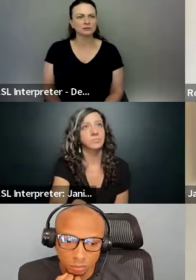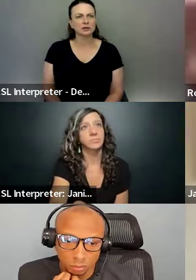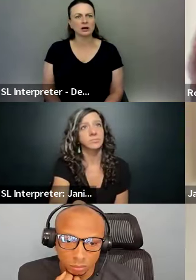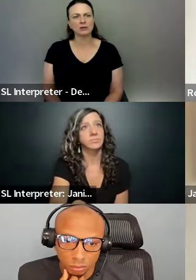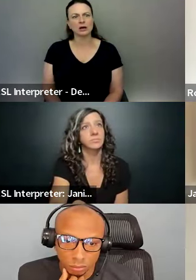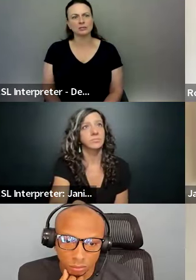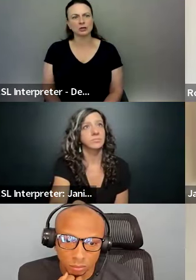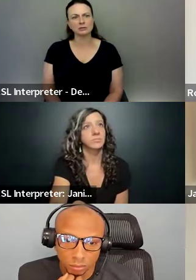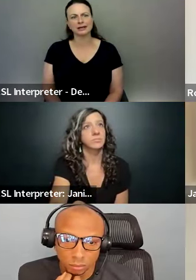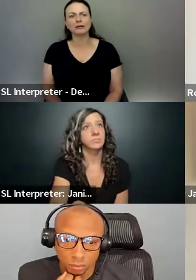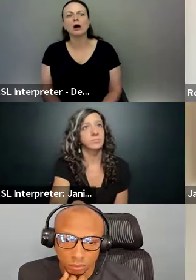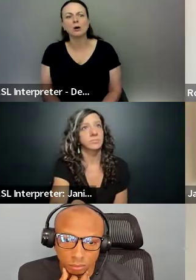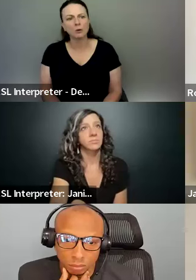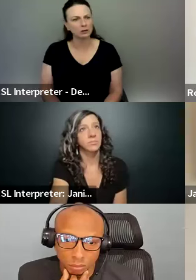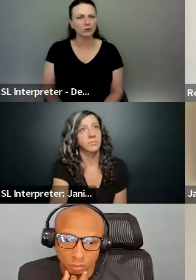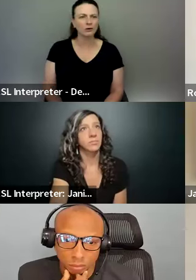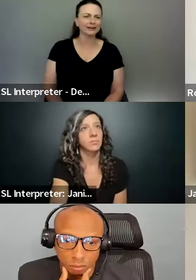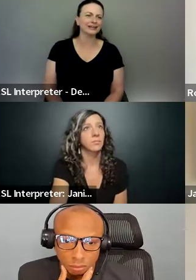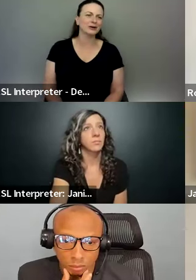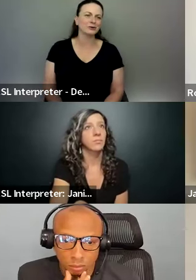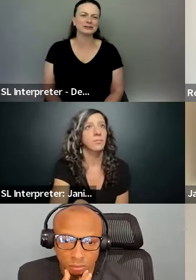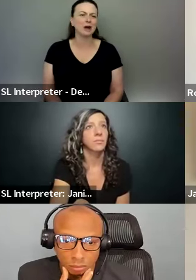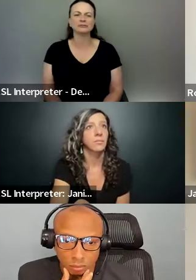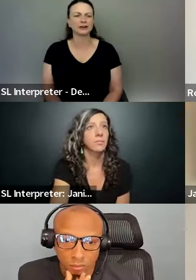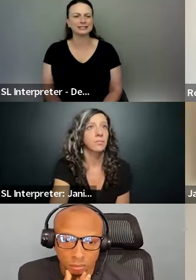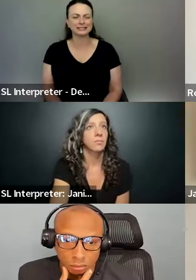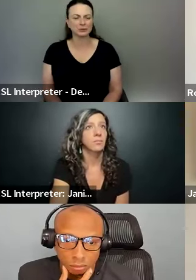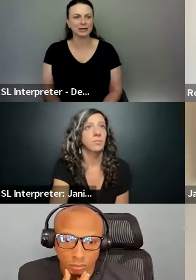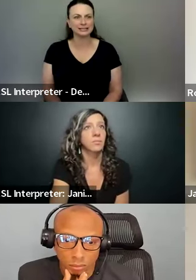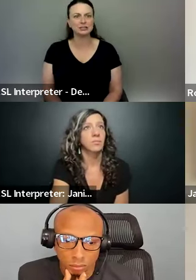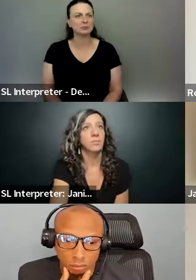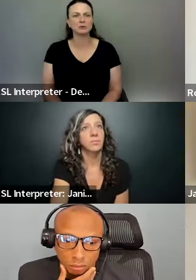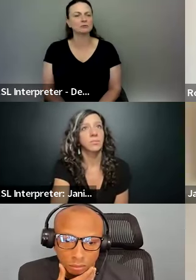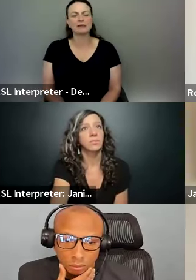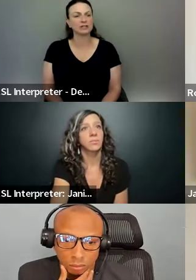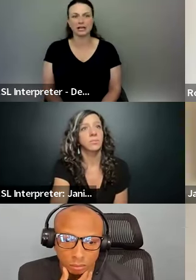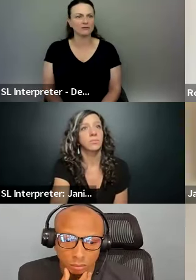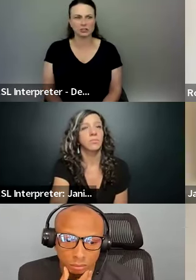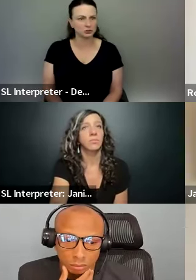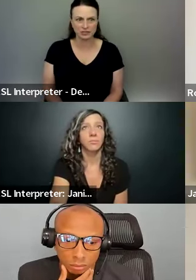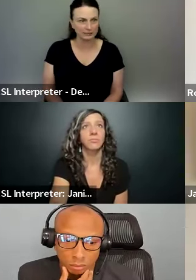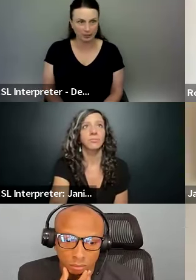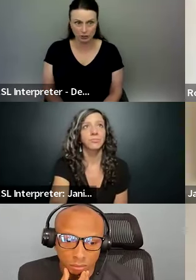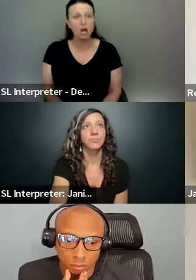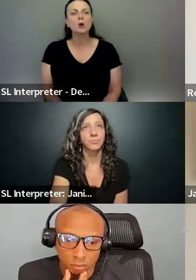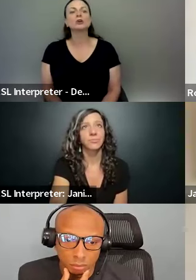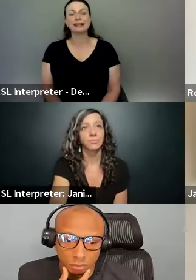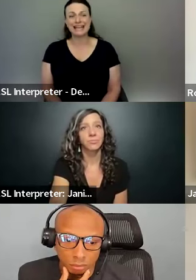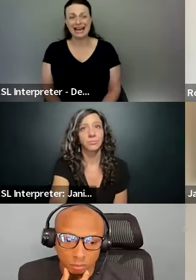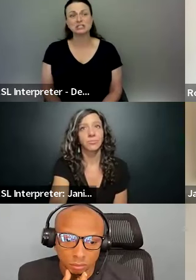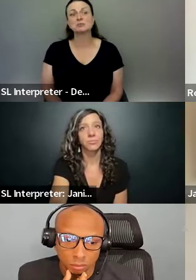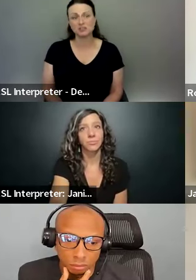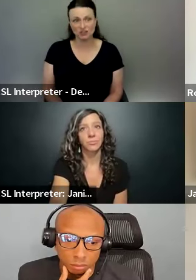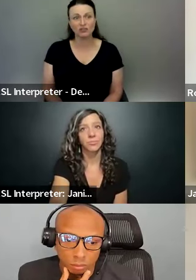those common terms like hello or, you know, common phrases. We're not teaching people everyday conversational sign language. We're